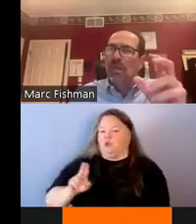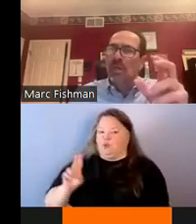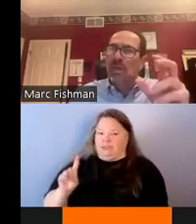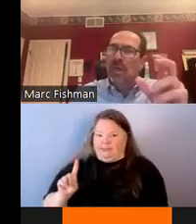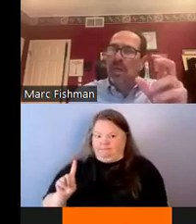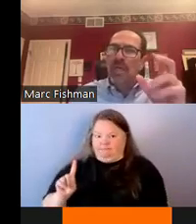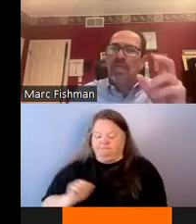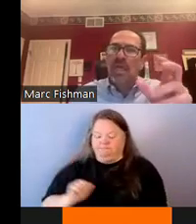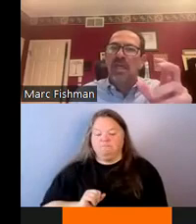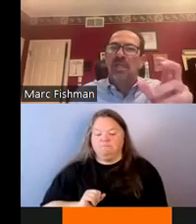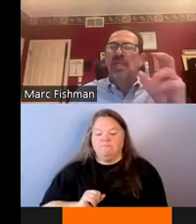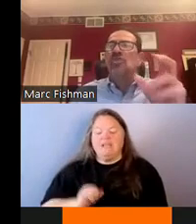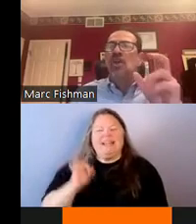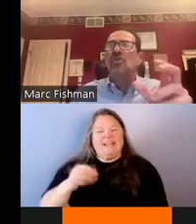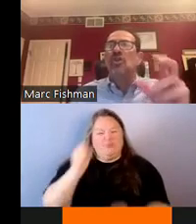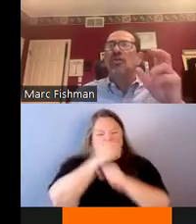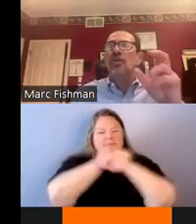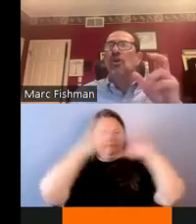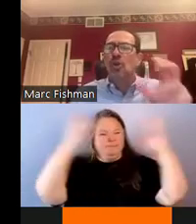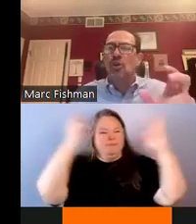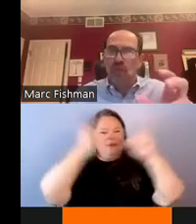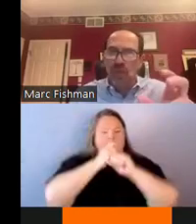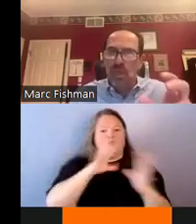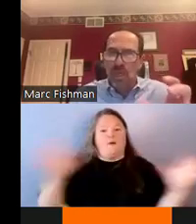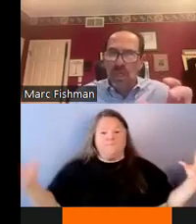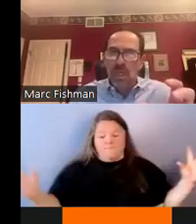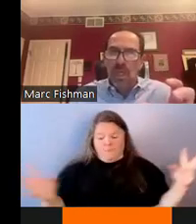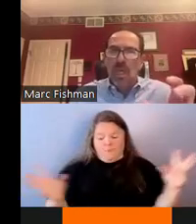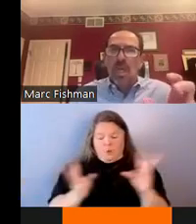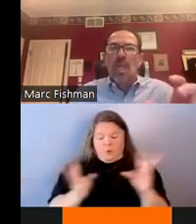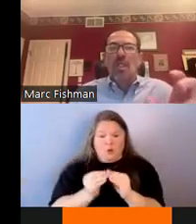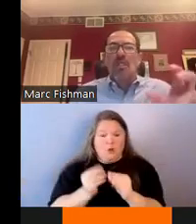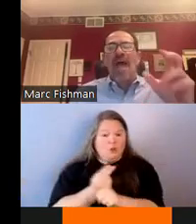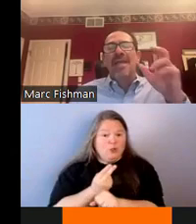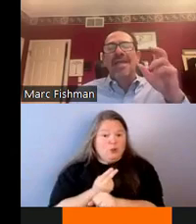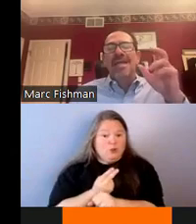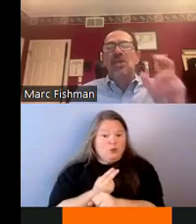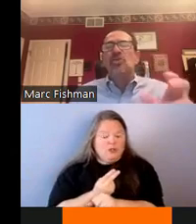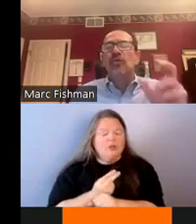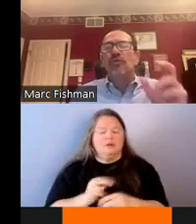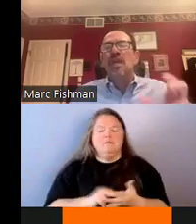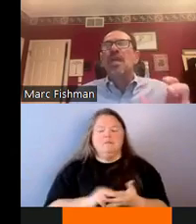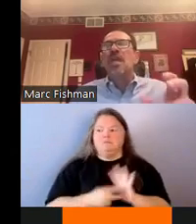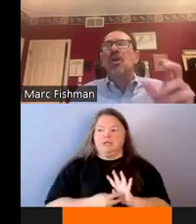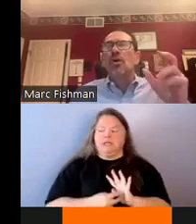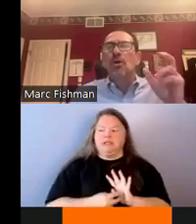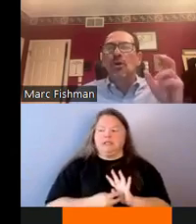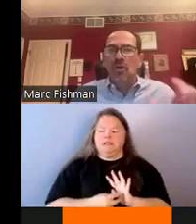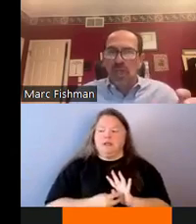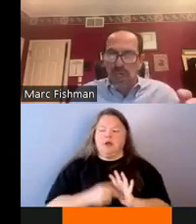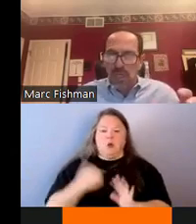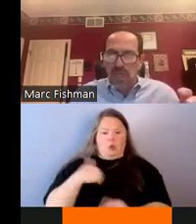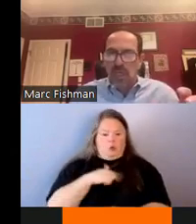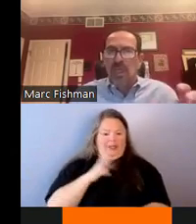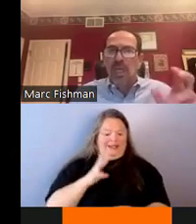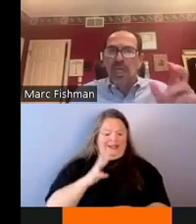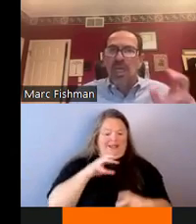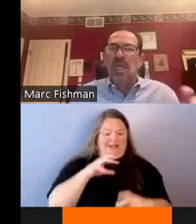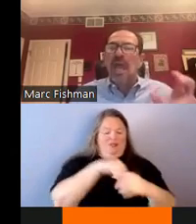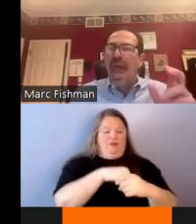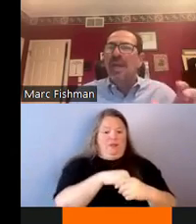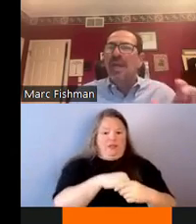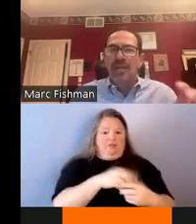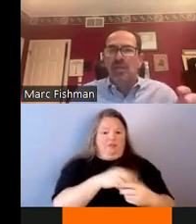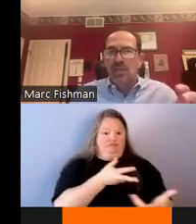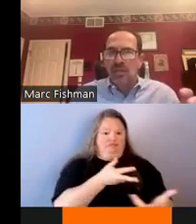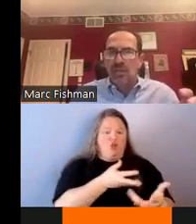conceptualization, I think, leads us to the conclusion that intervening early